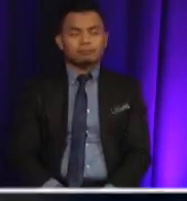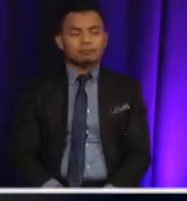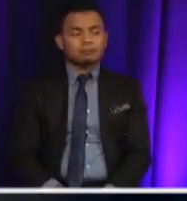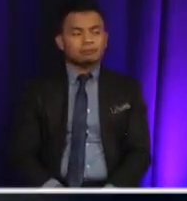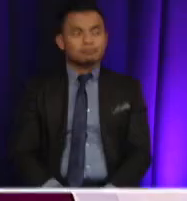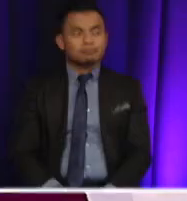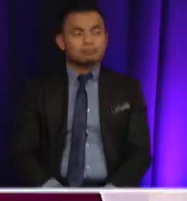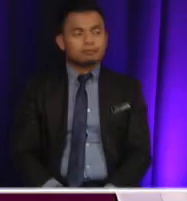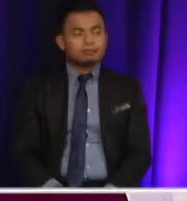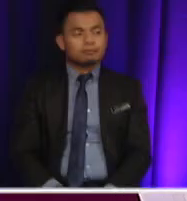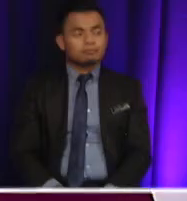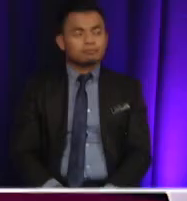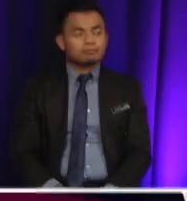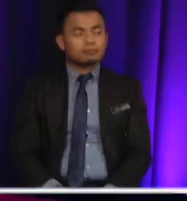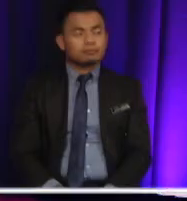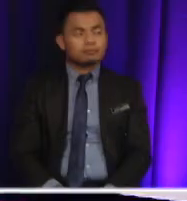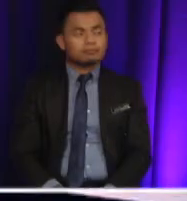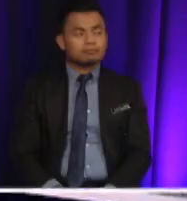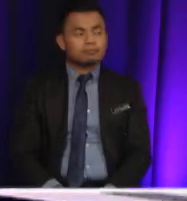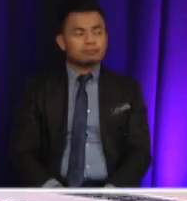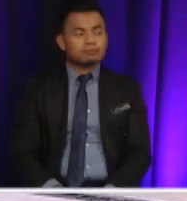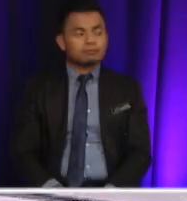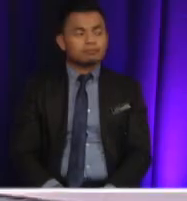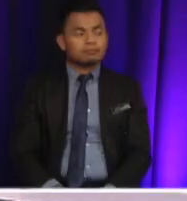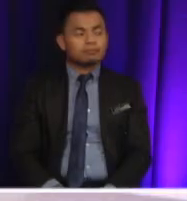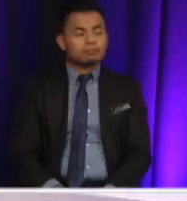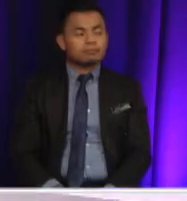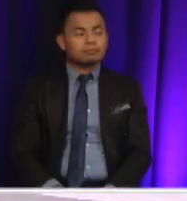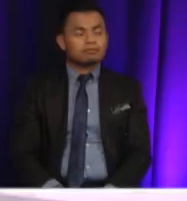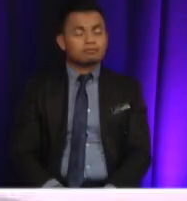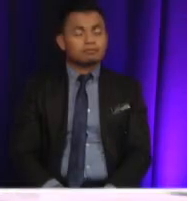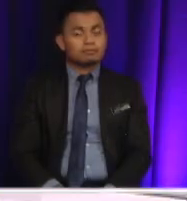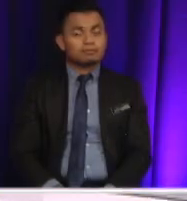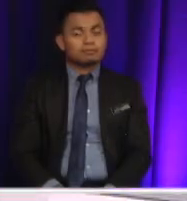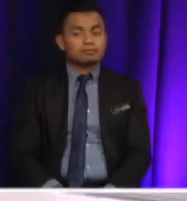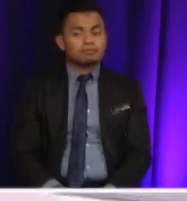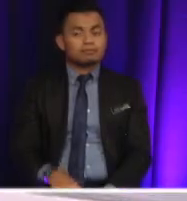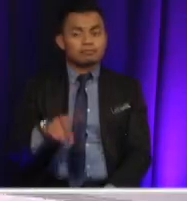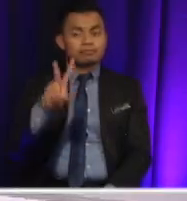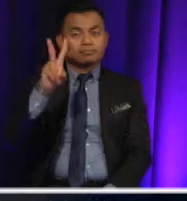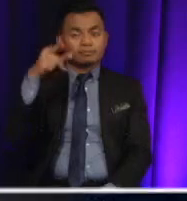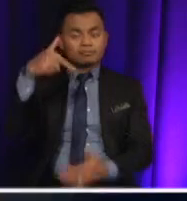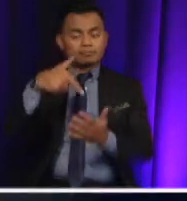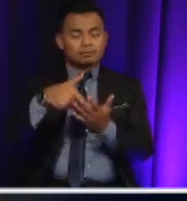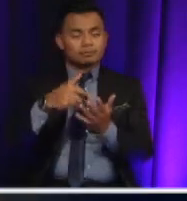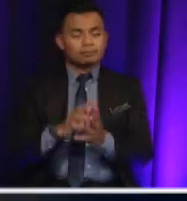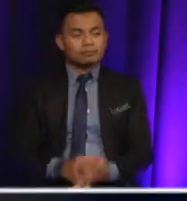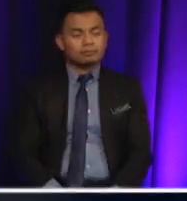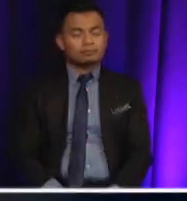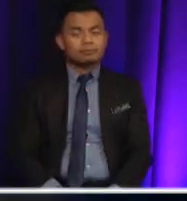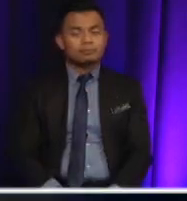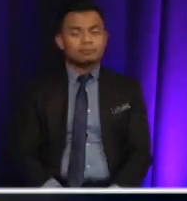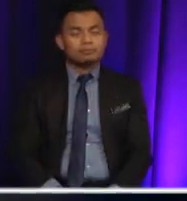right. There it is. Okay. We have last 2 to go. Okay, Okay, let's go. last